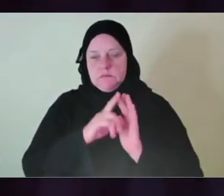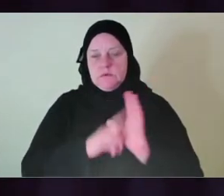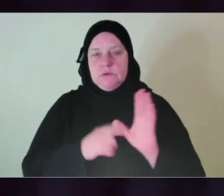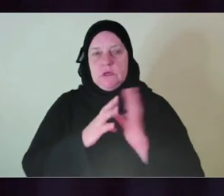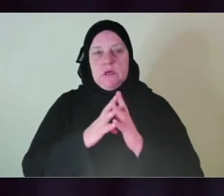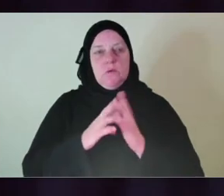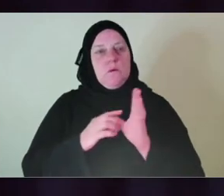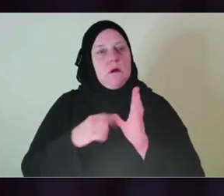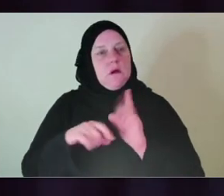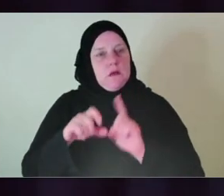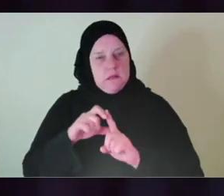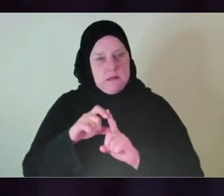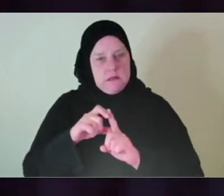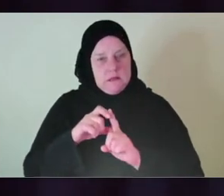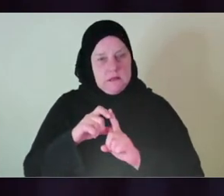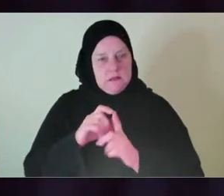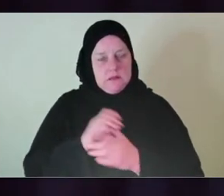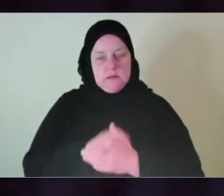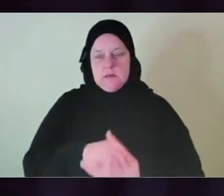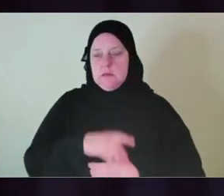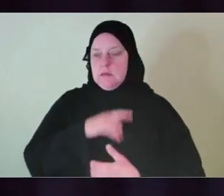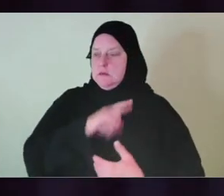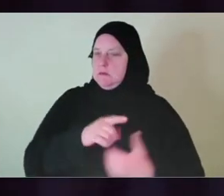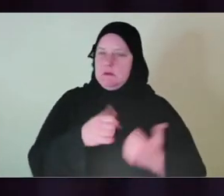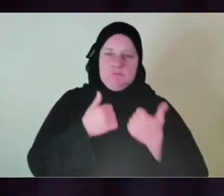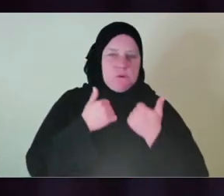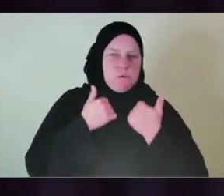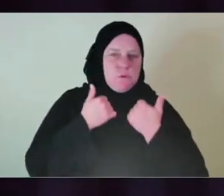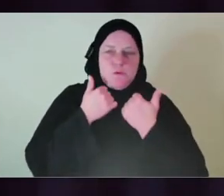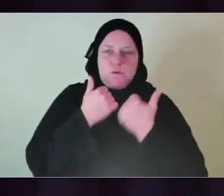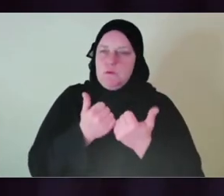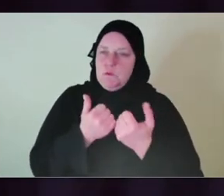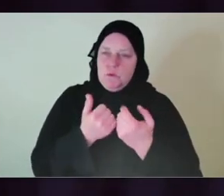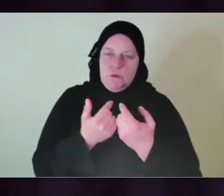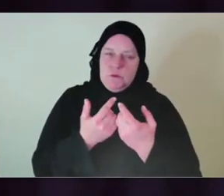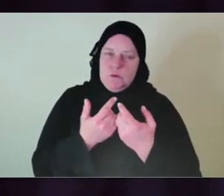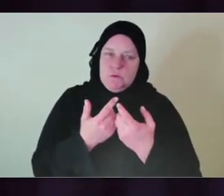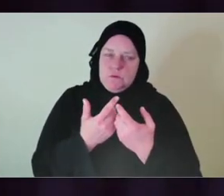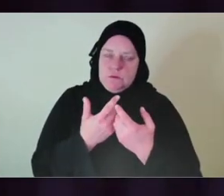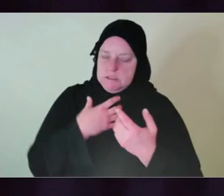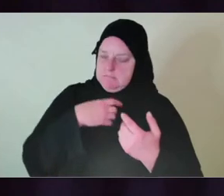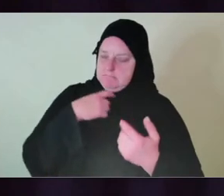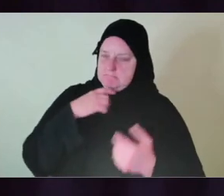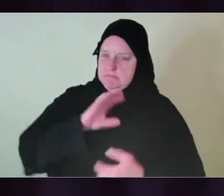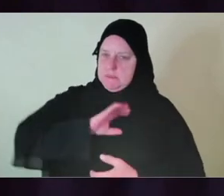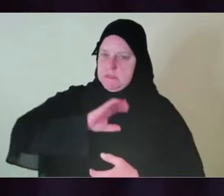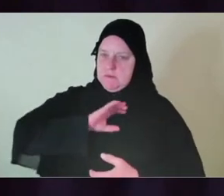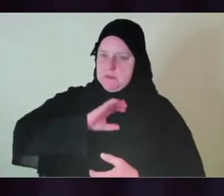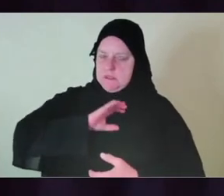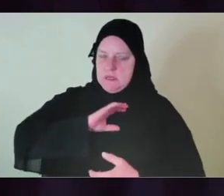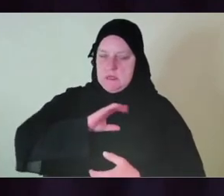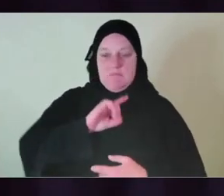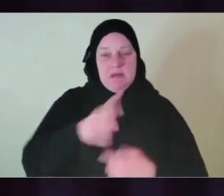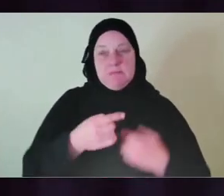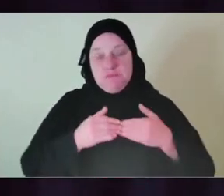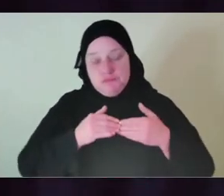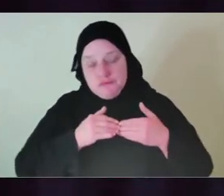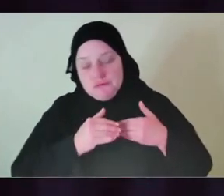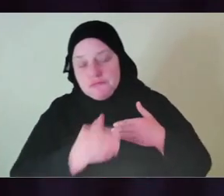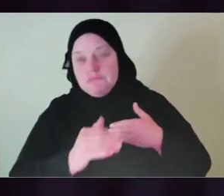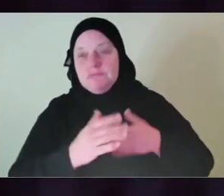last long, for the divine fate had determined that he would stay in this world for a little while and leave for his Lord